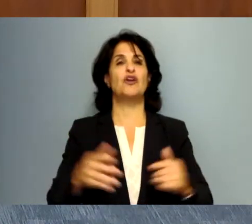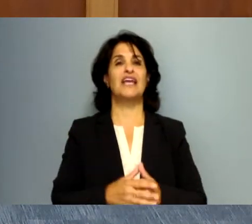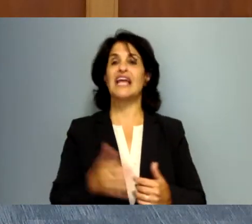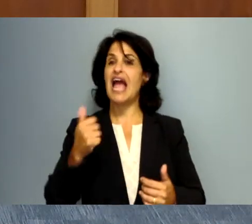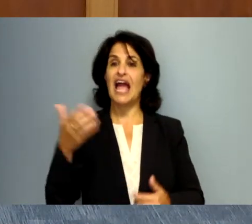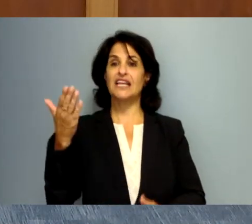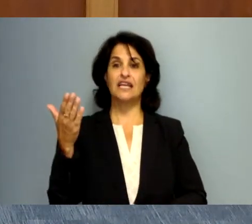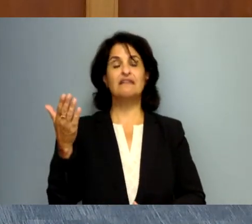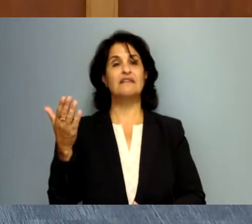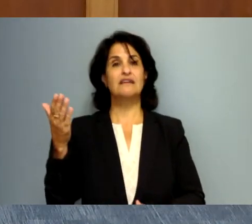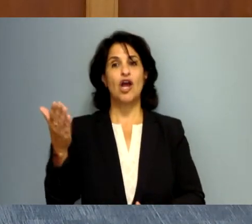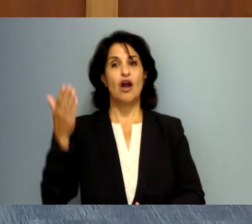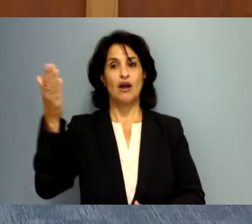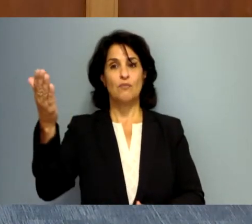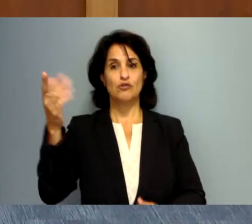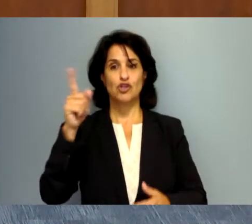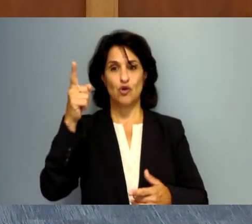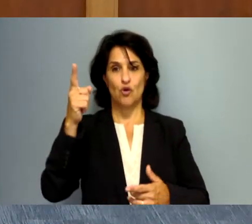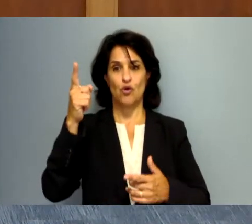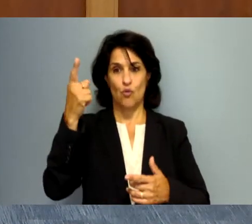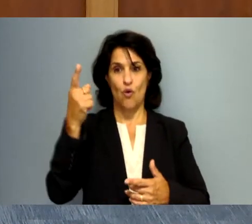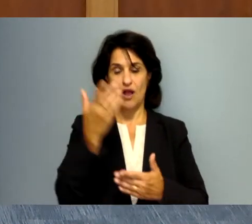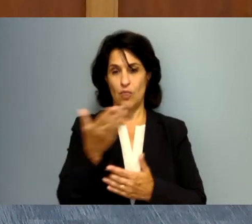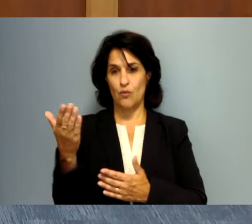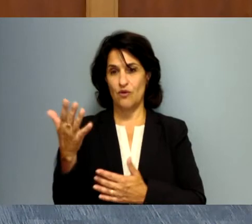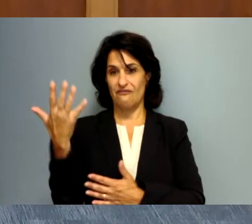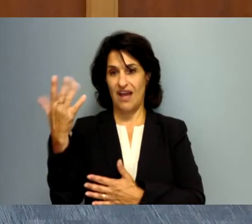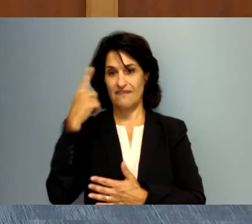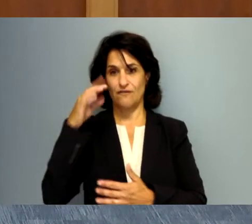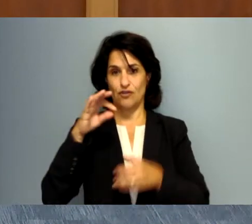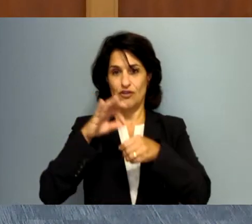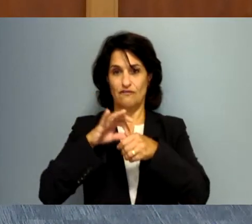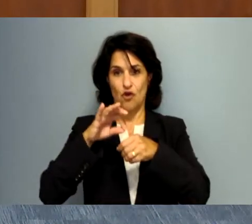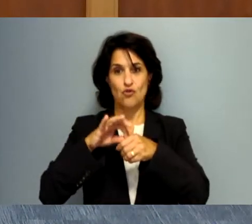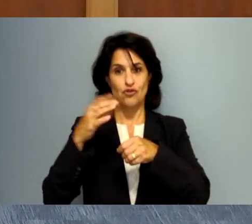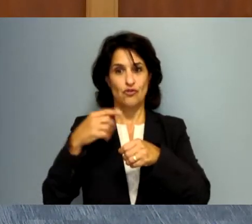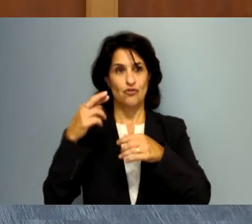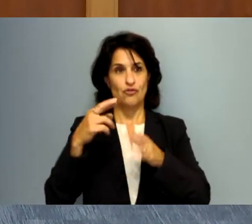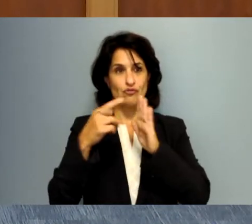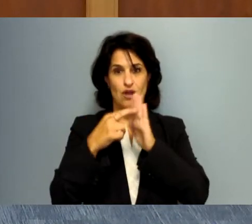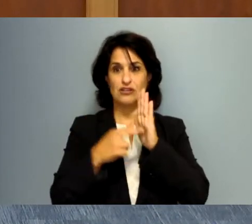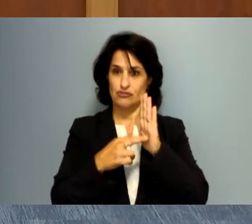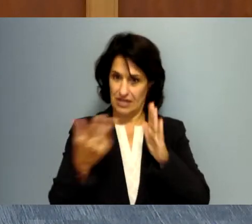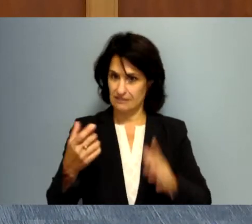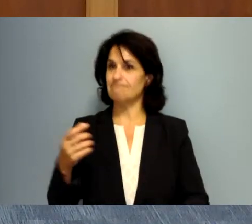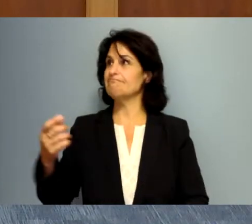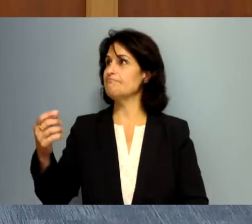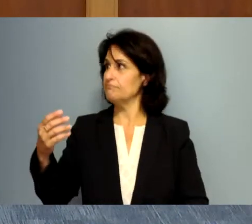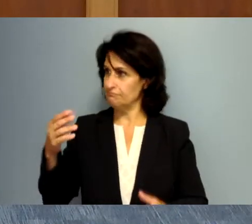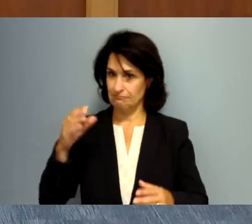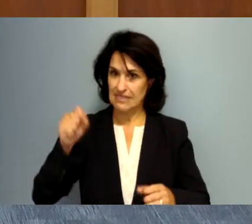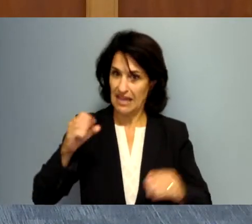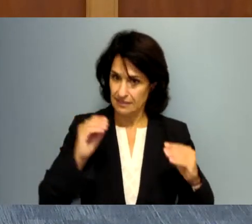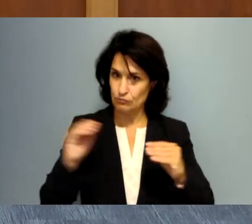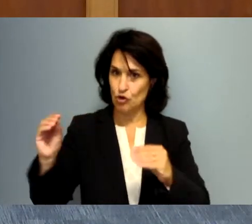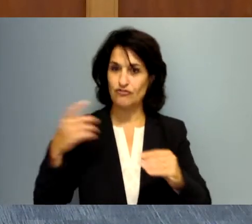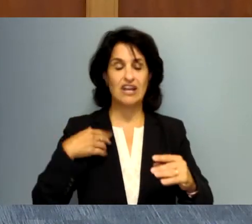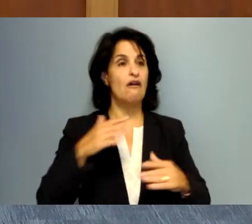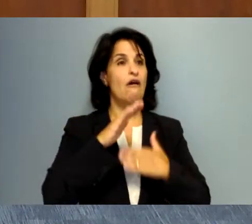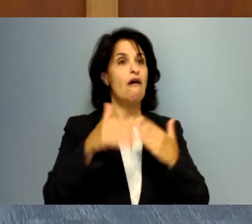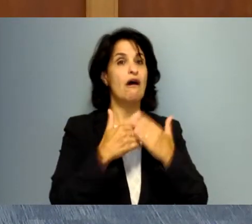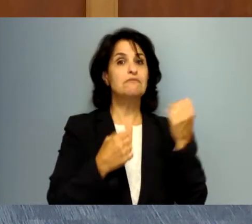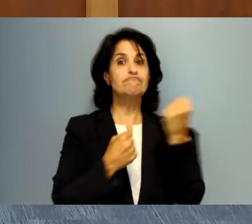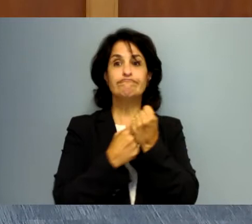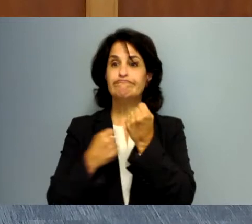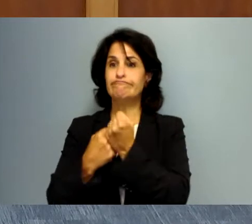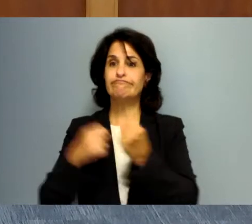motion then for numbers 1 through 5 for the Board of Voter Registration? So moved. Second. All in favor? Aye.